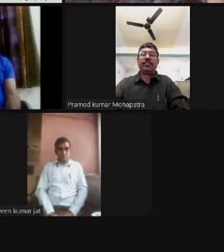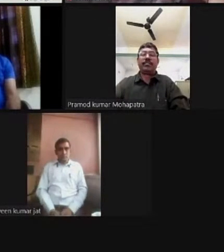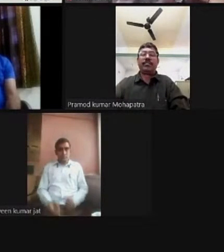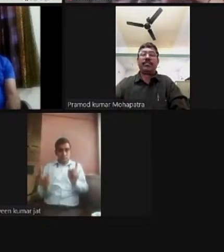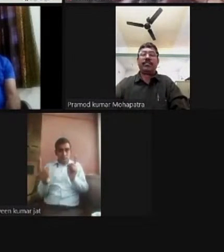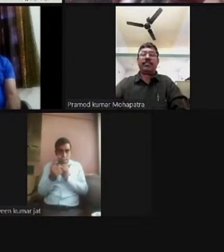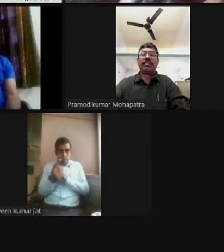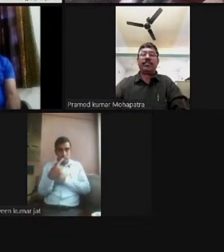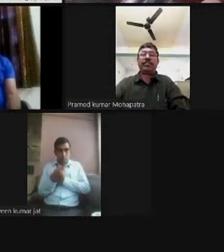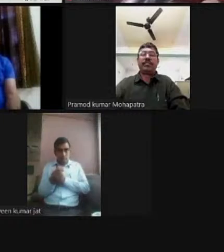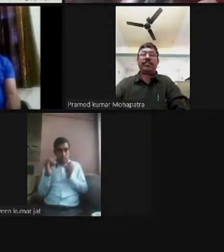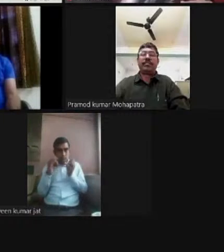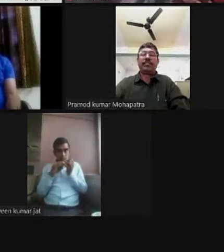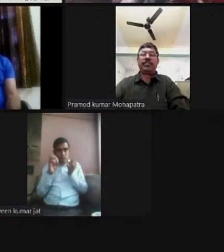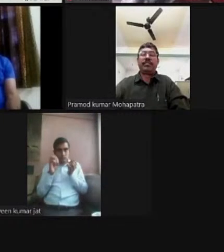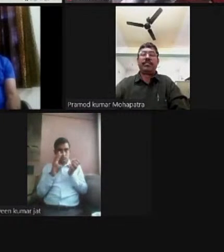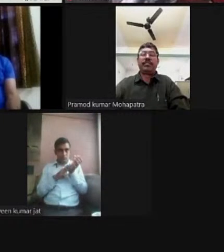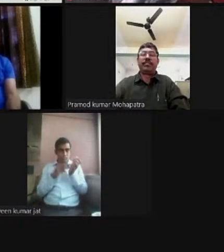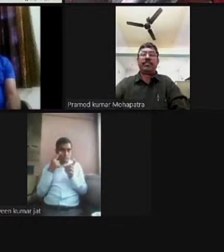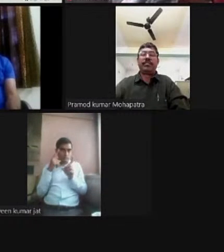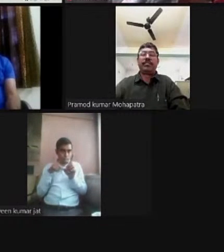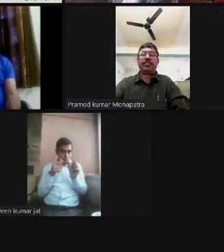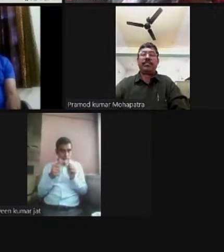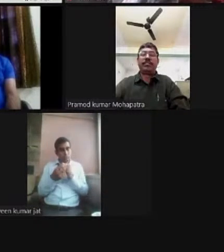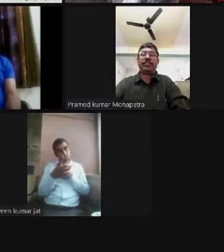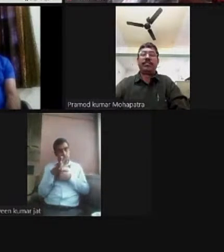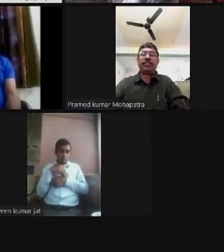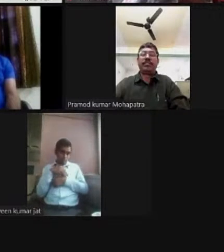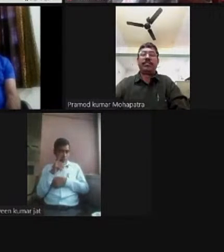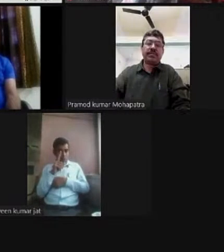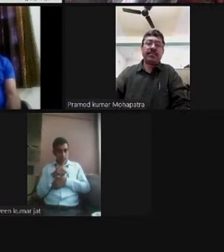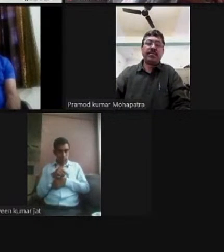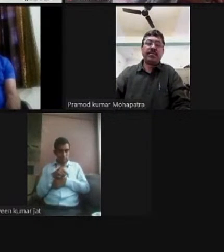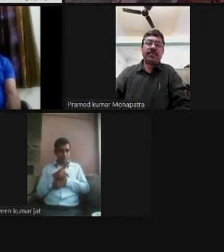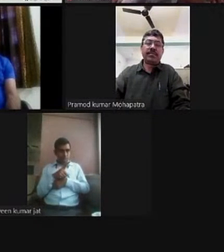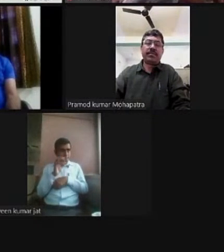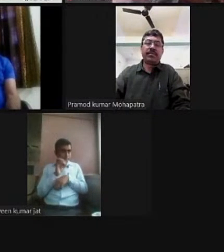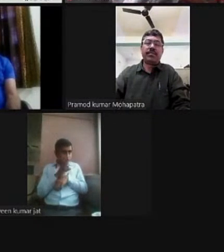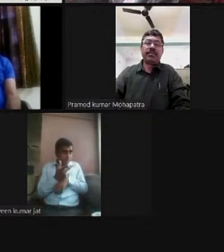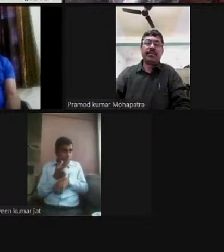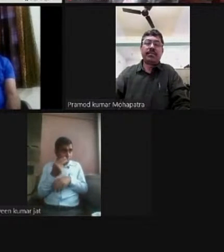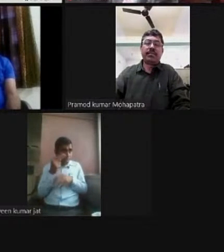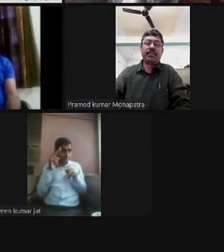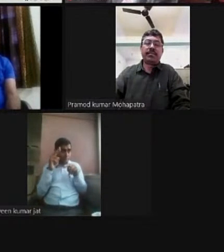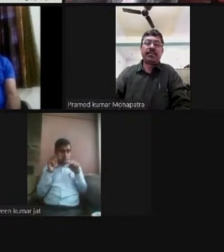So I just have 3 suggestions and recommendations. One is that